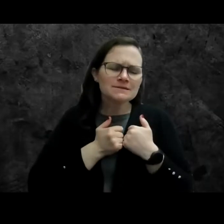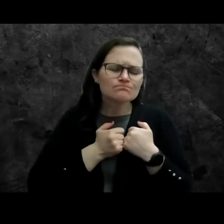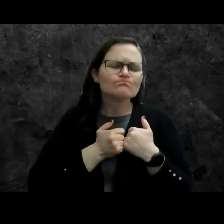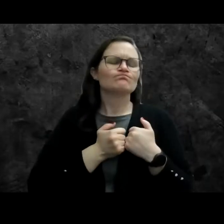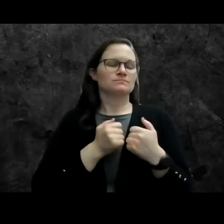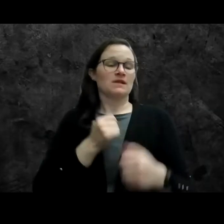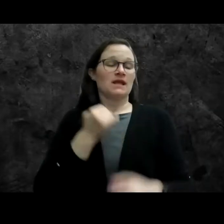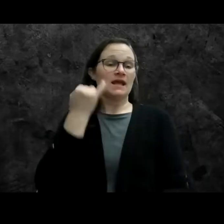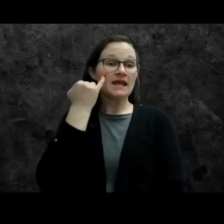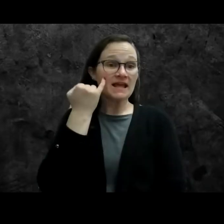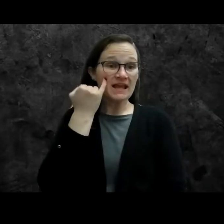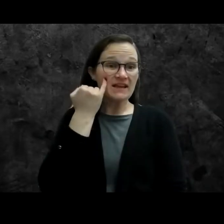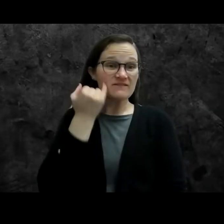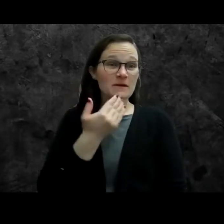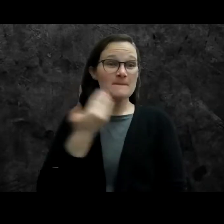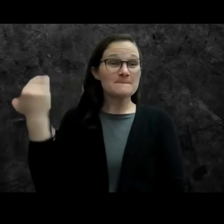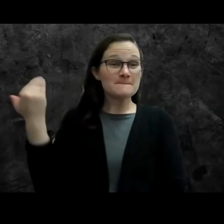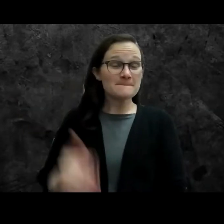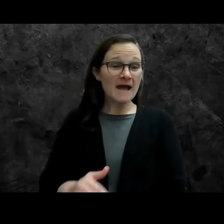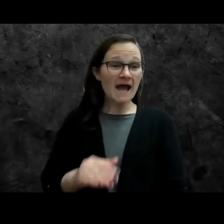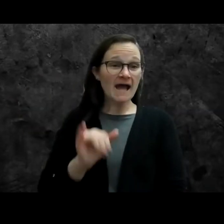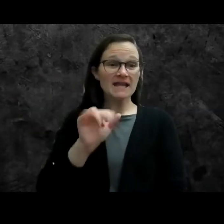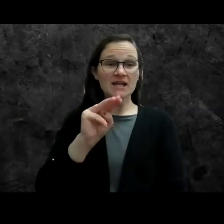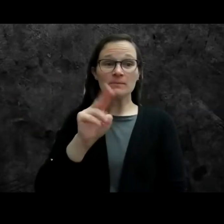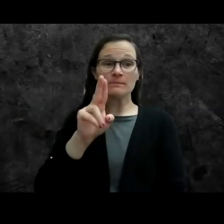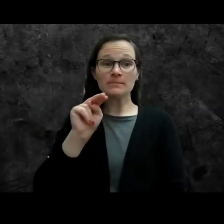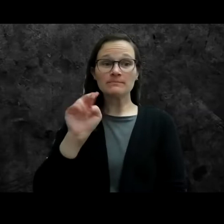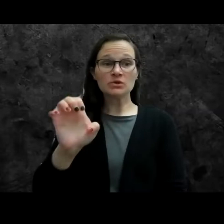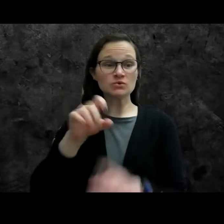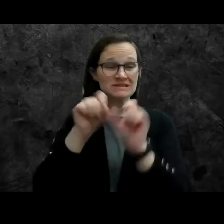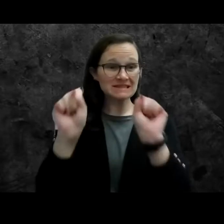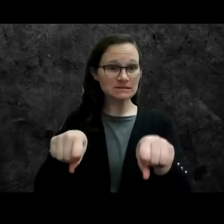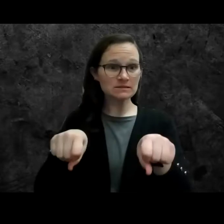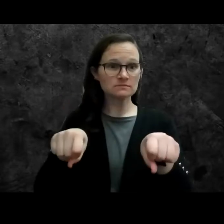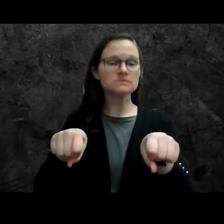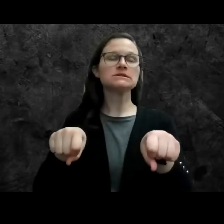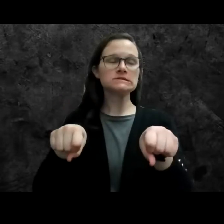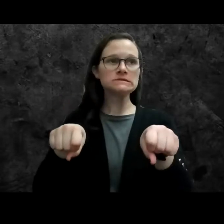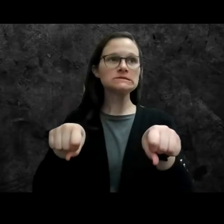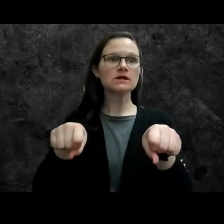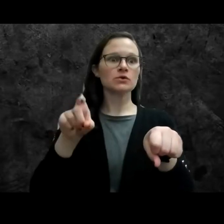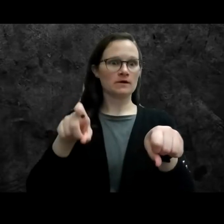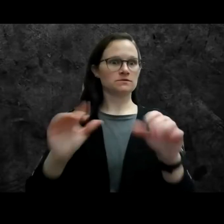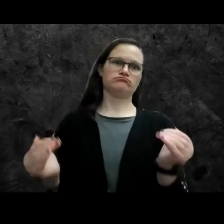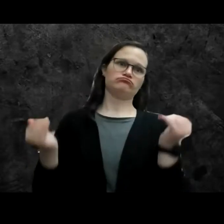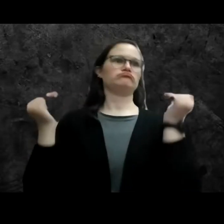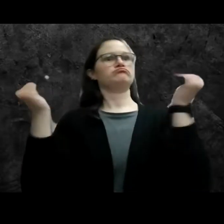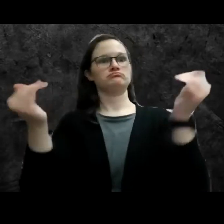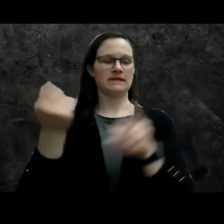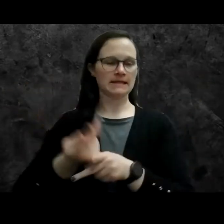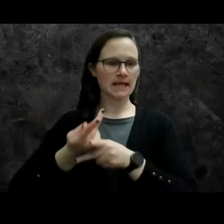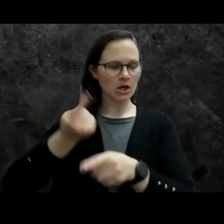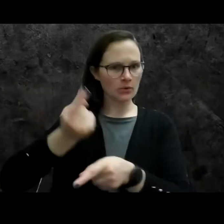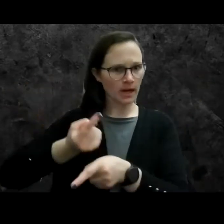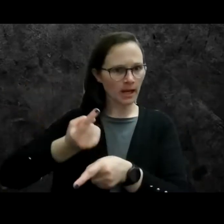autoimmune compromised, then that takes a different level of care than what you have